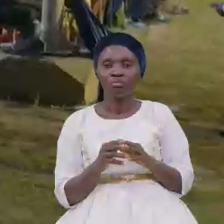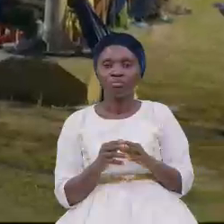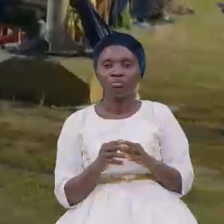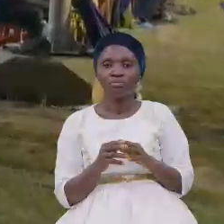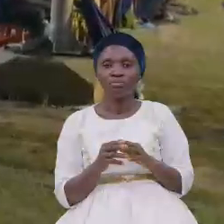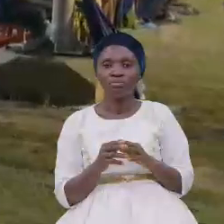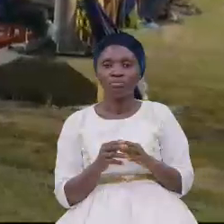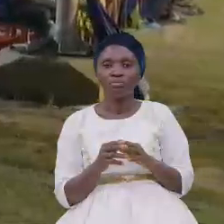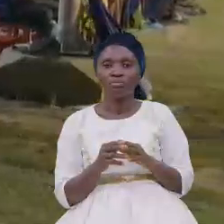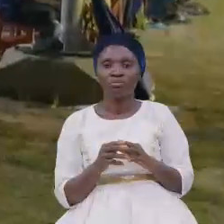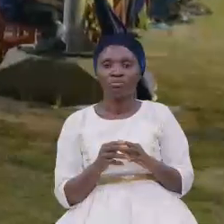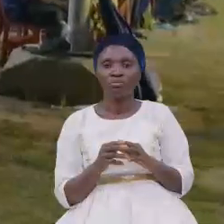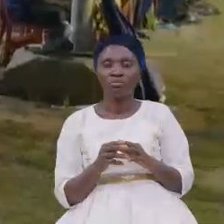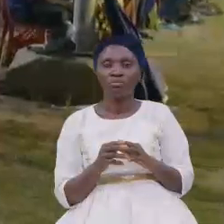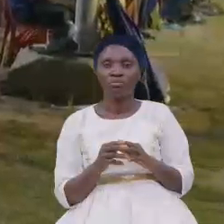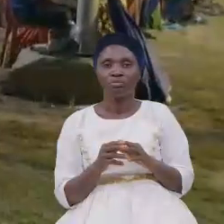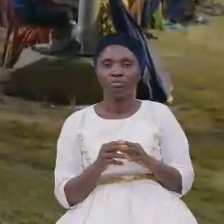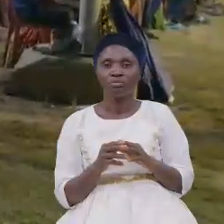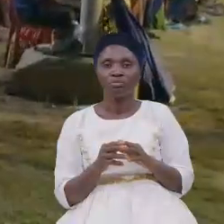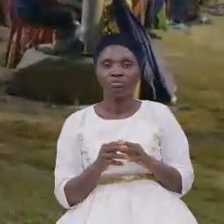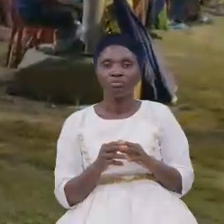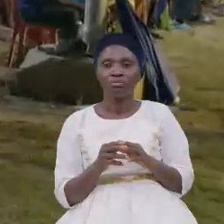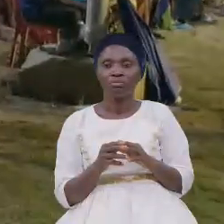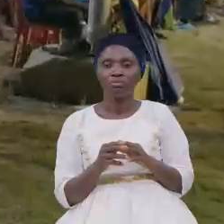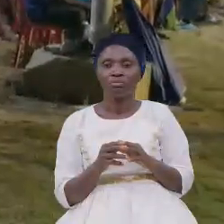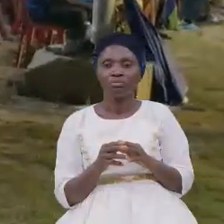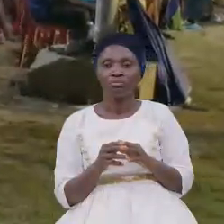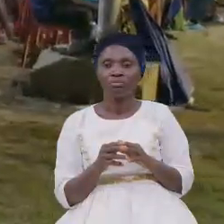At the very back, if you are finished, wave that flag. Let me see.